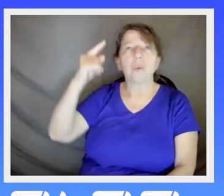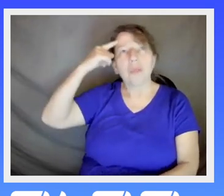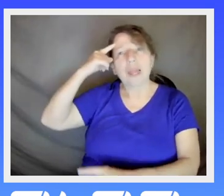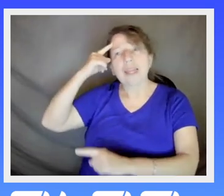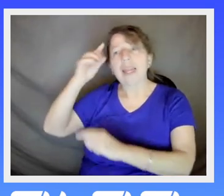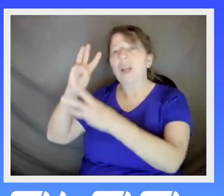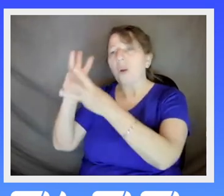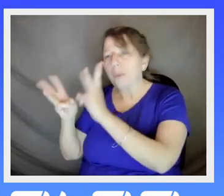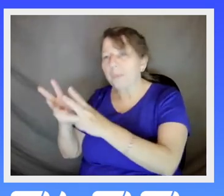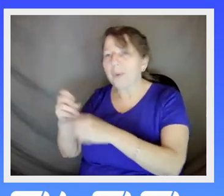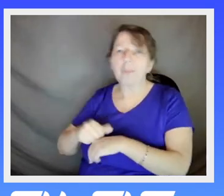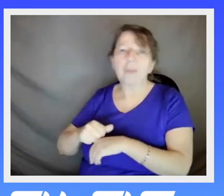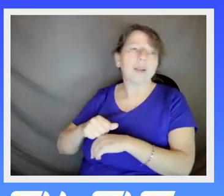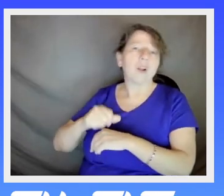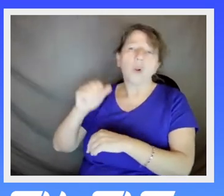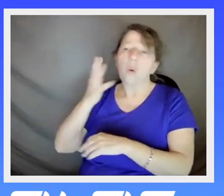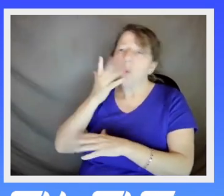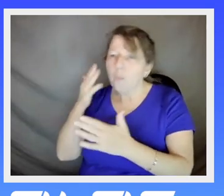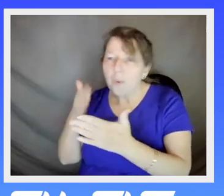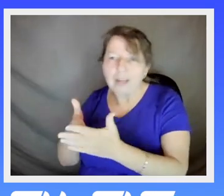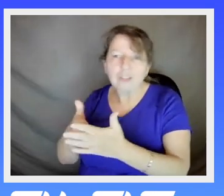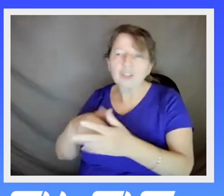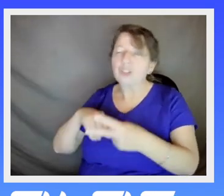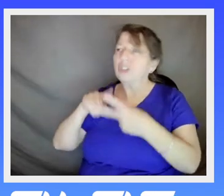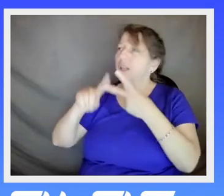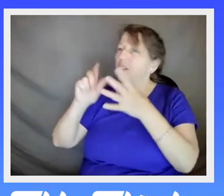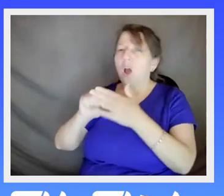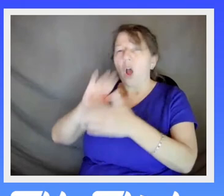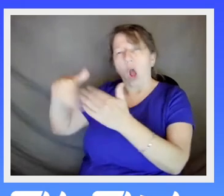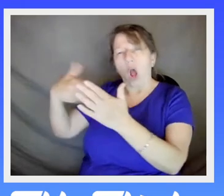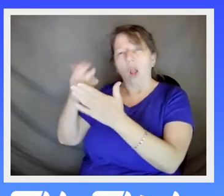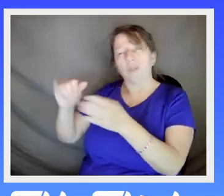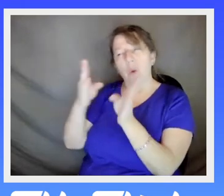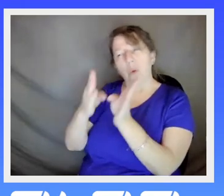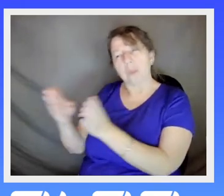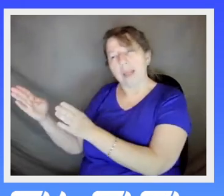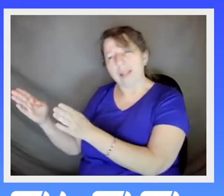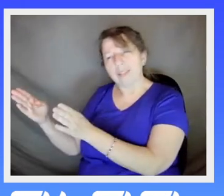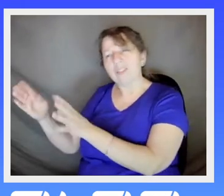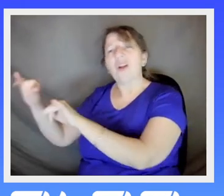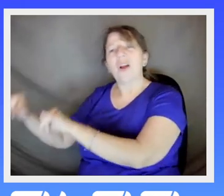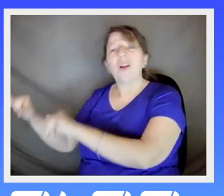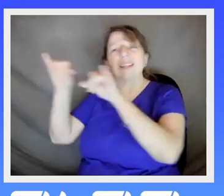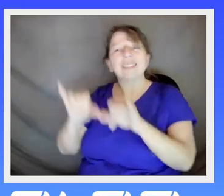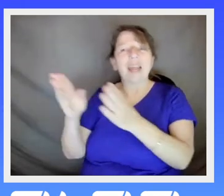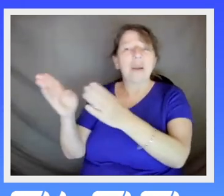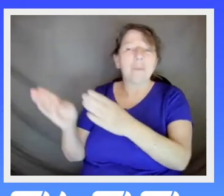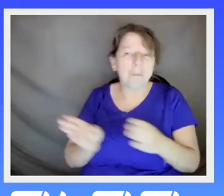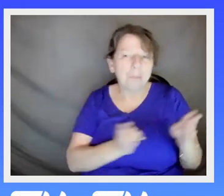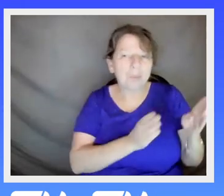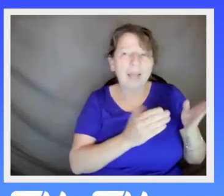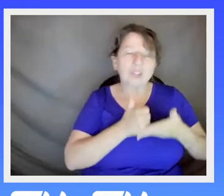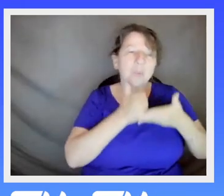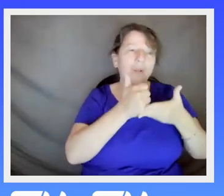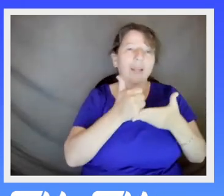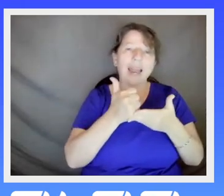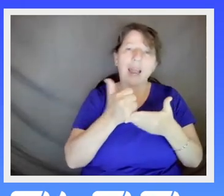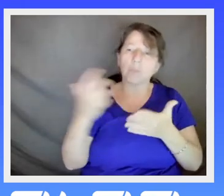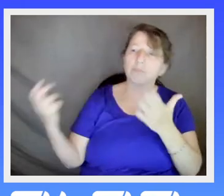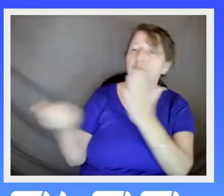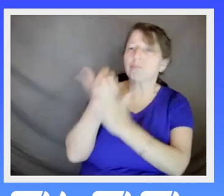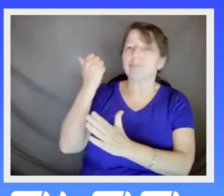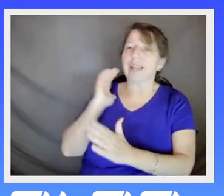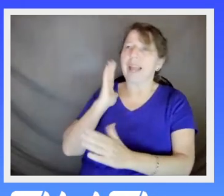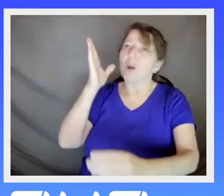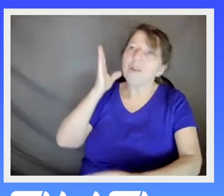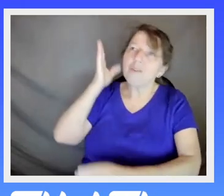and economic justice, in fact, are the steps that would bring about our brightest future and grab that opportunity in front of us. And